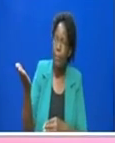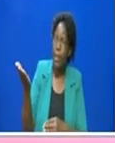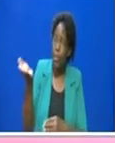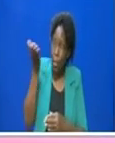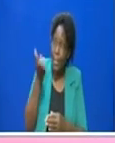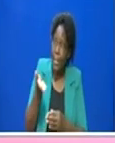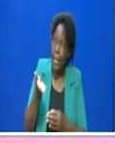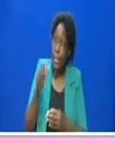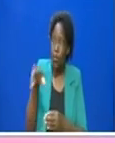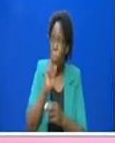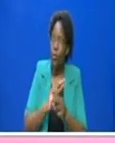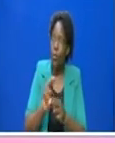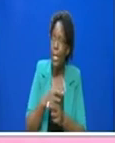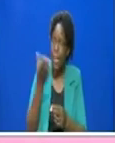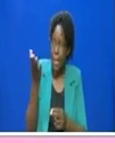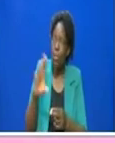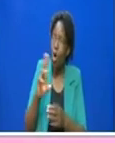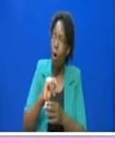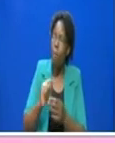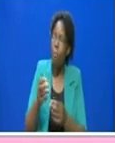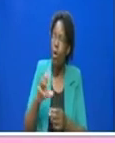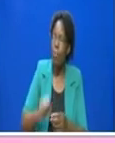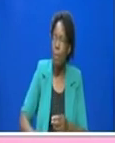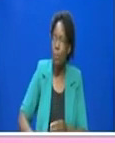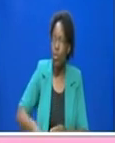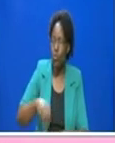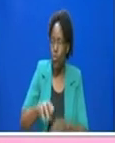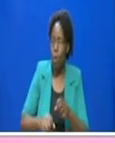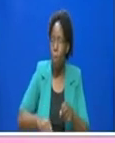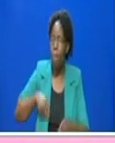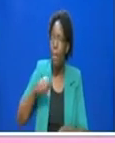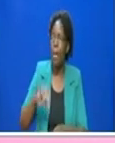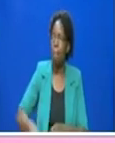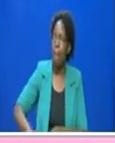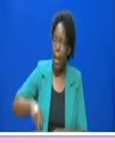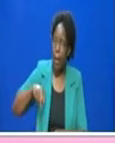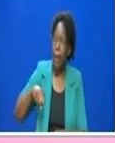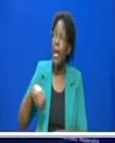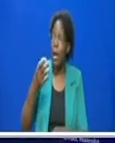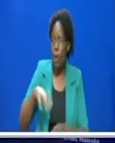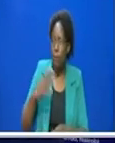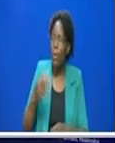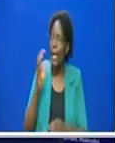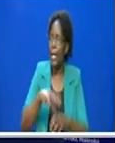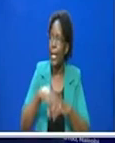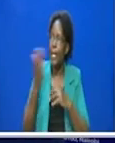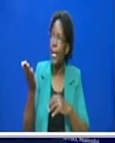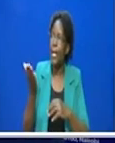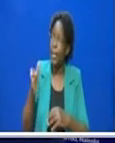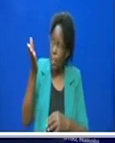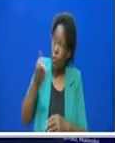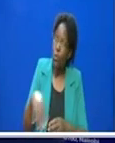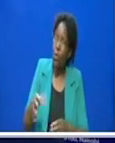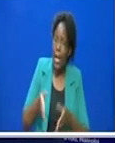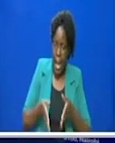using this normal shopping bag. Oh, exactly. It can work. Everybody can be able to get it. Ah, good. And remember, this one can allow some water to